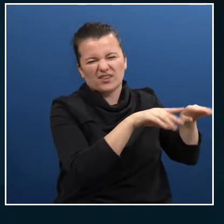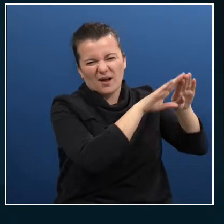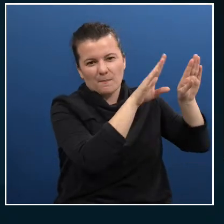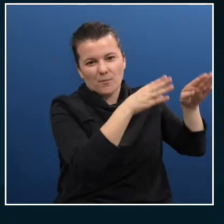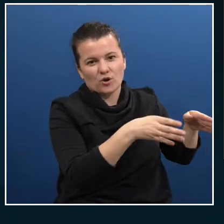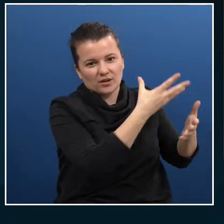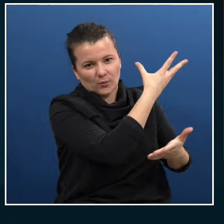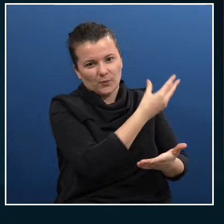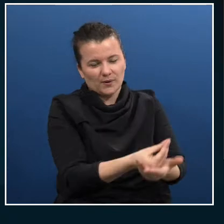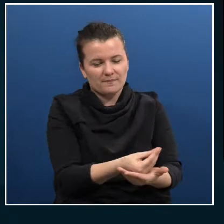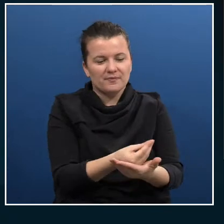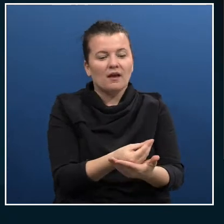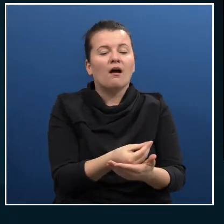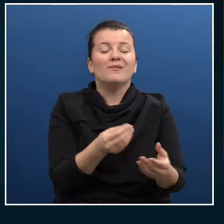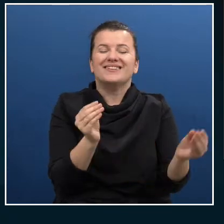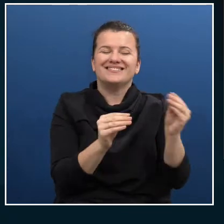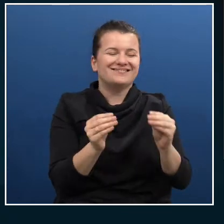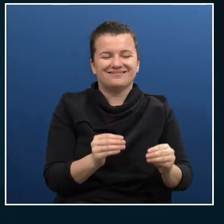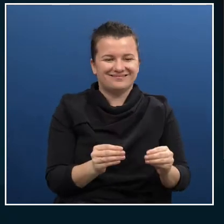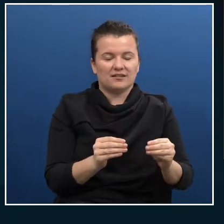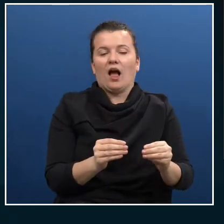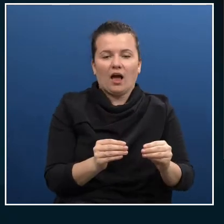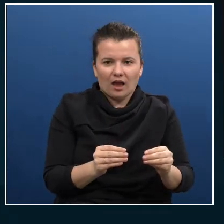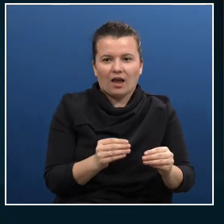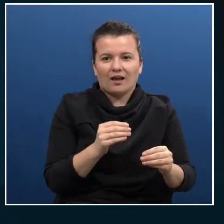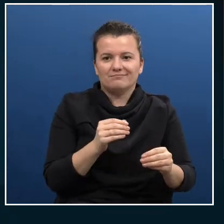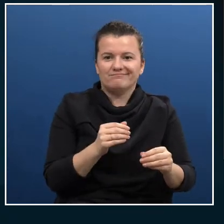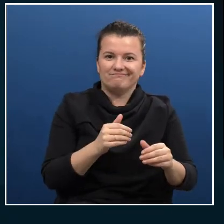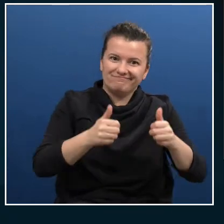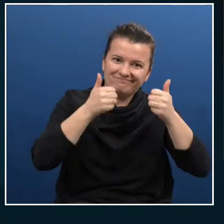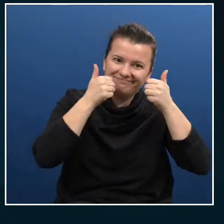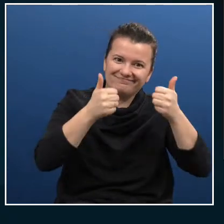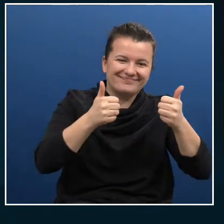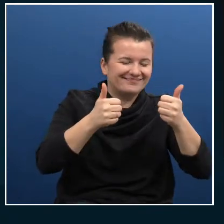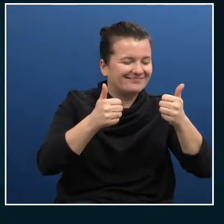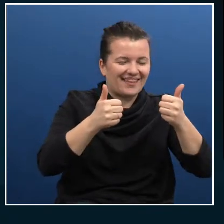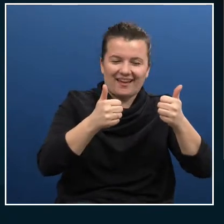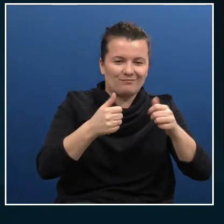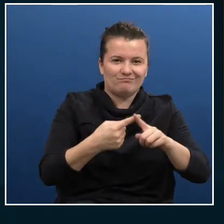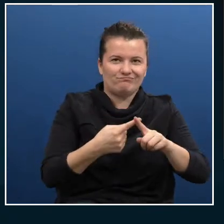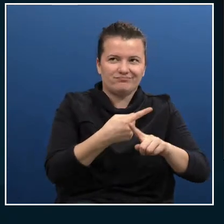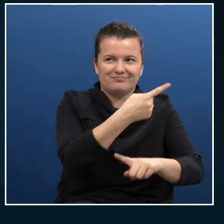didn't really work as well for me as I hoped it to be.